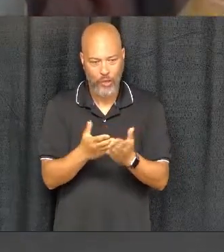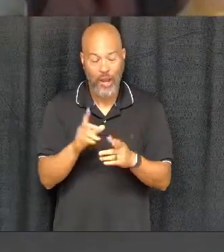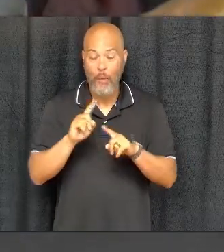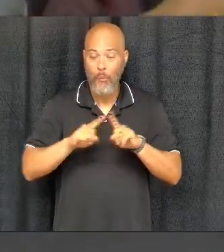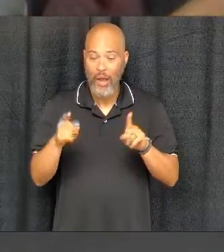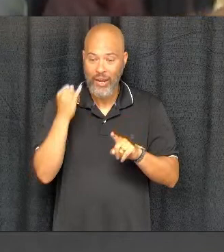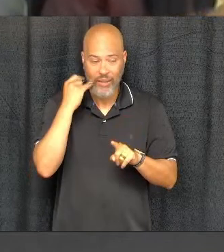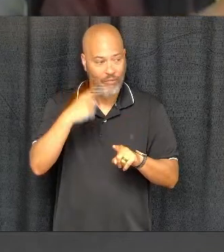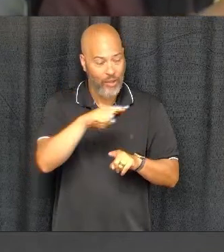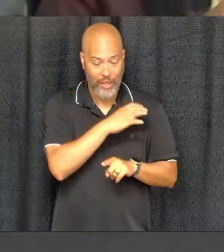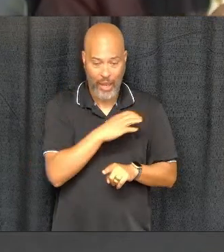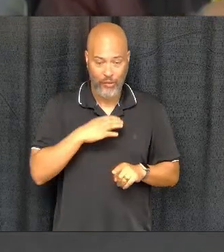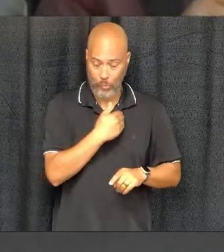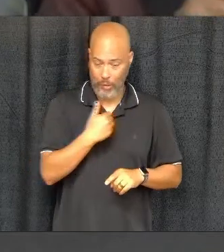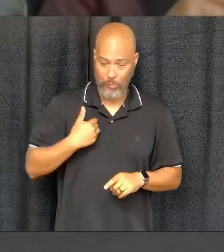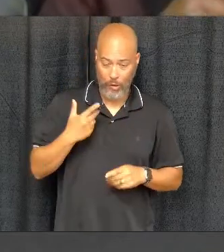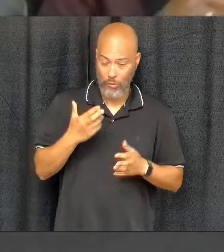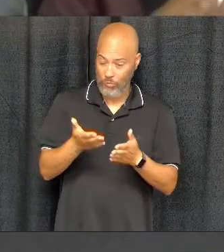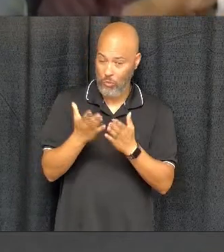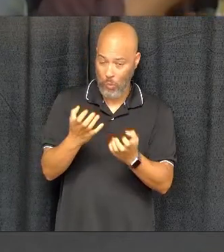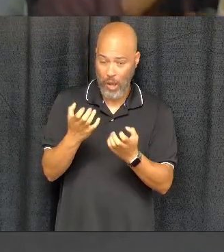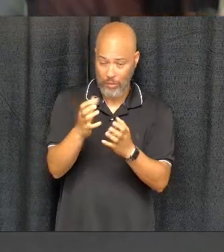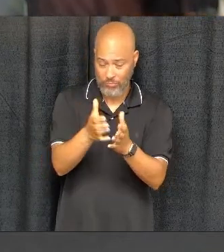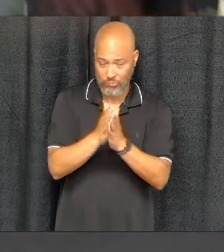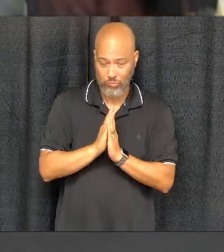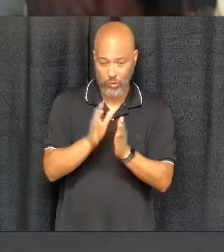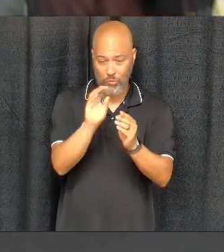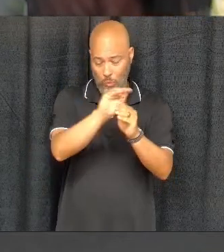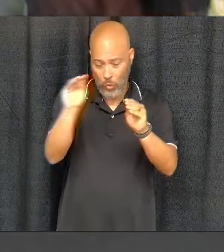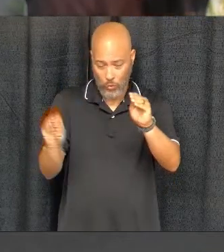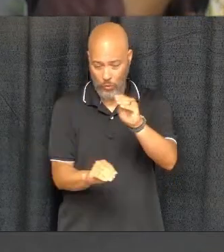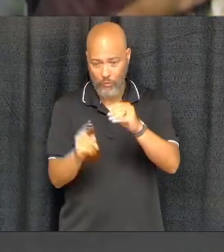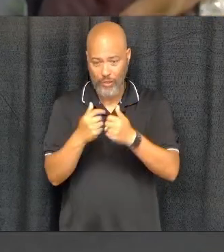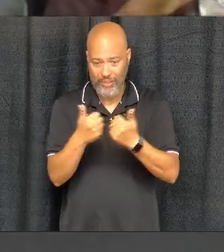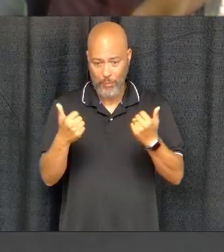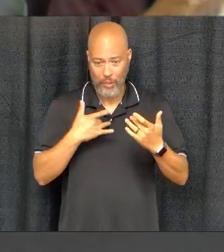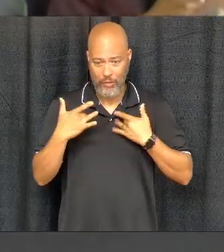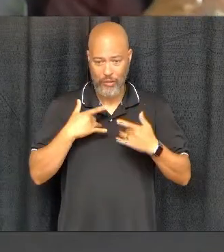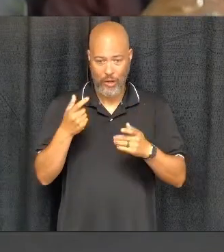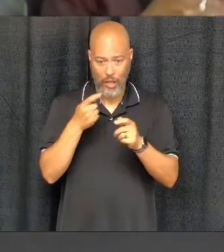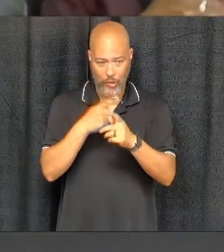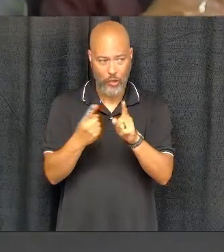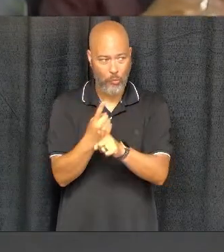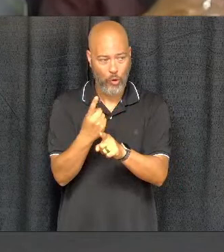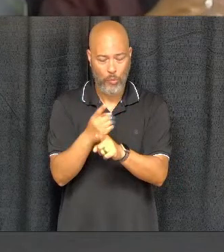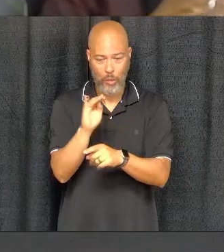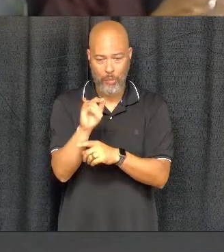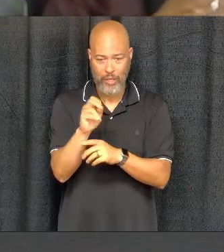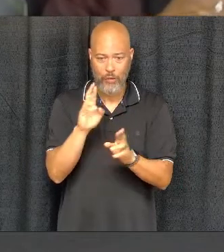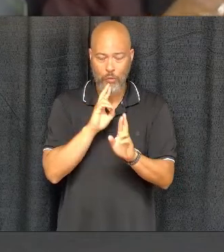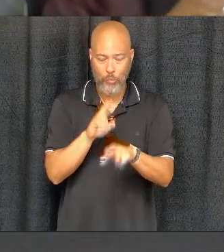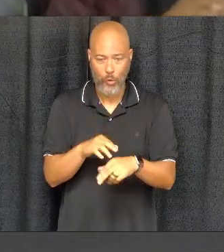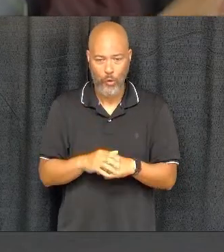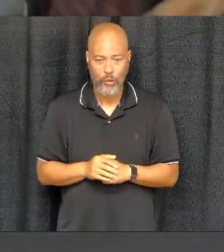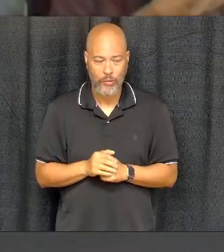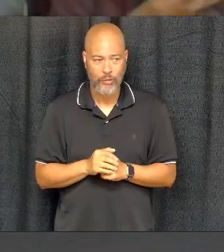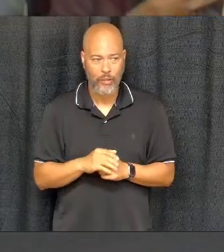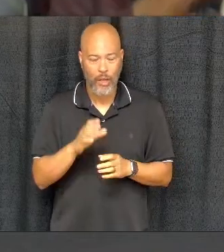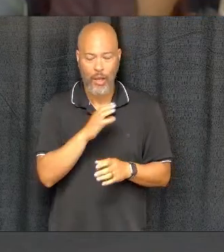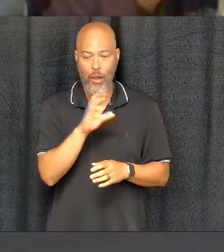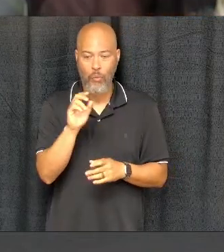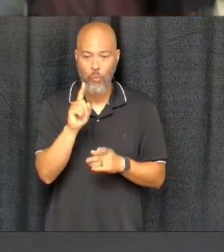However, a member of the council may request that an item be removed for separate consideration under the appropriate committee report.